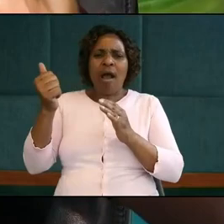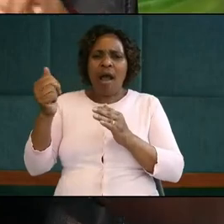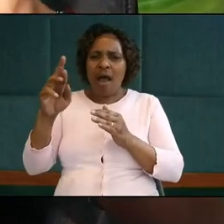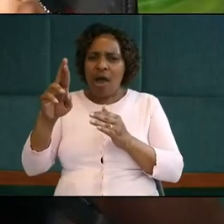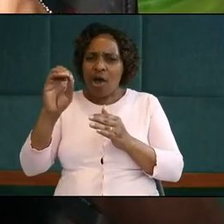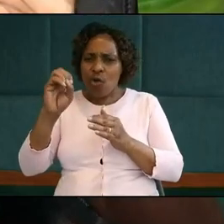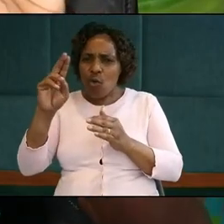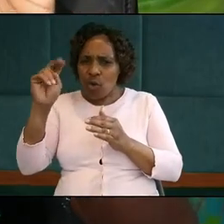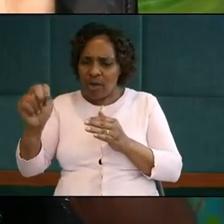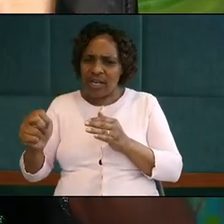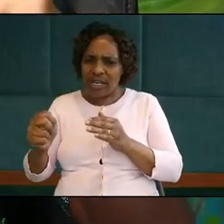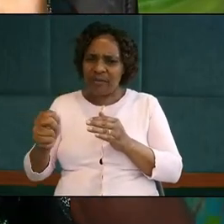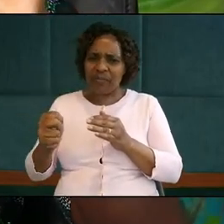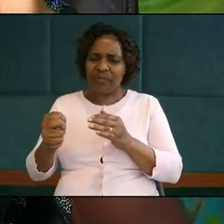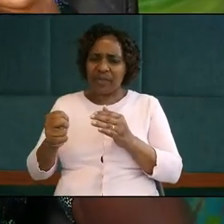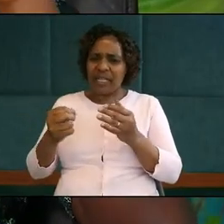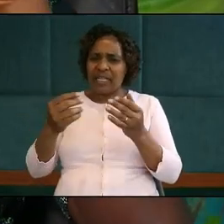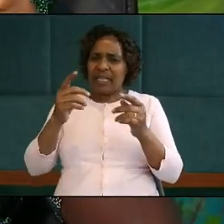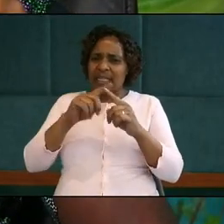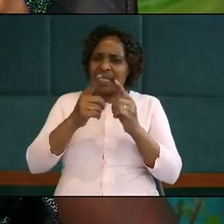Oh,